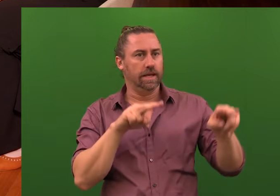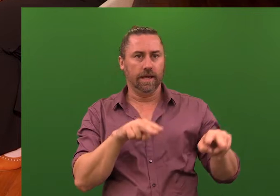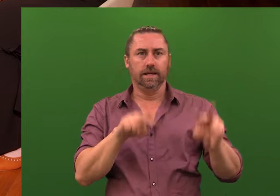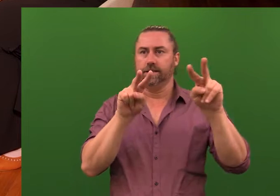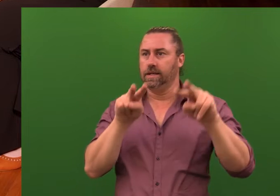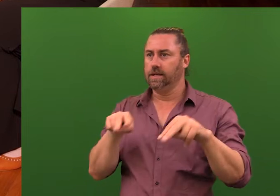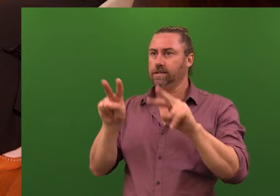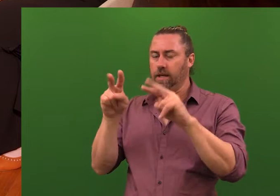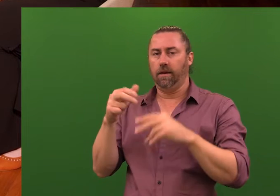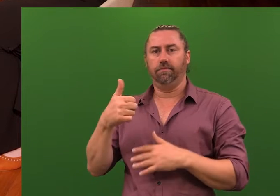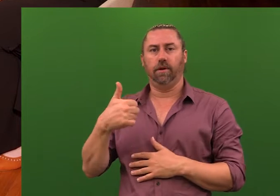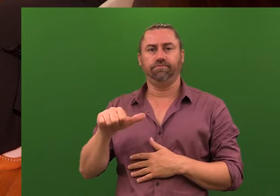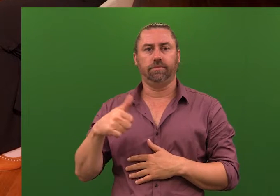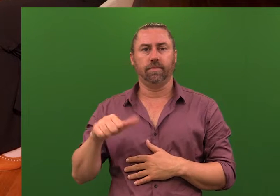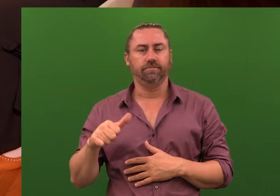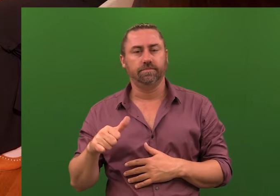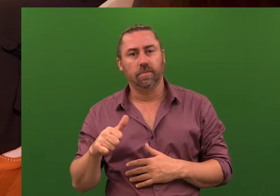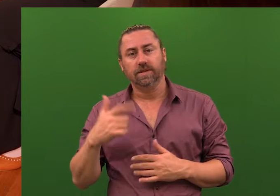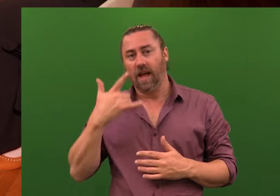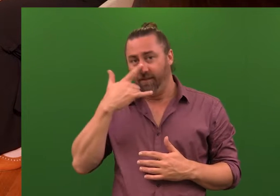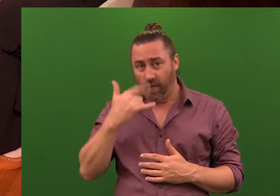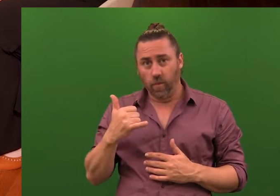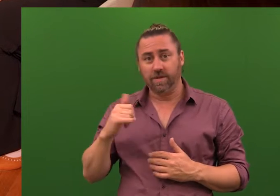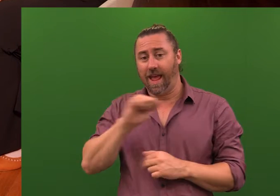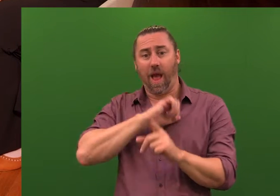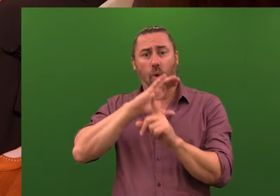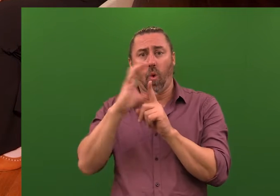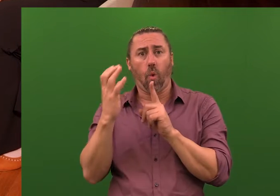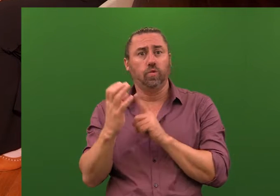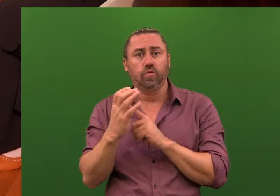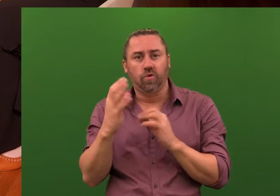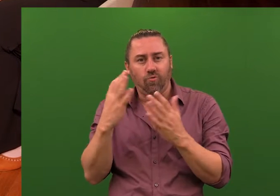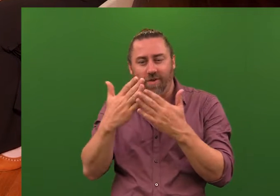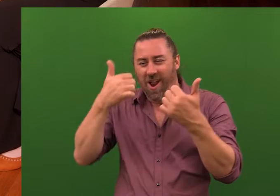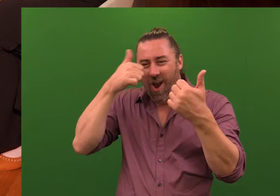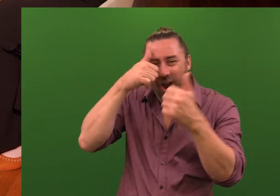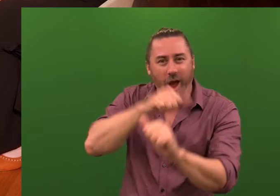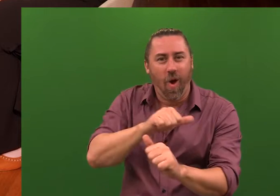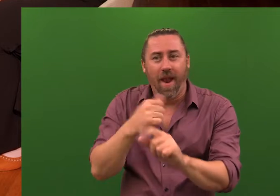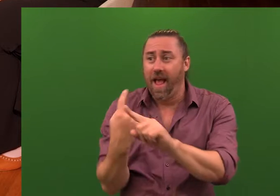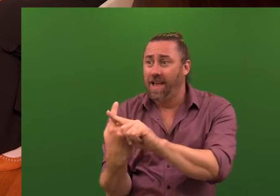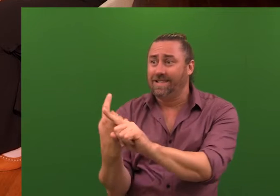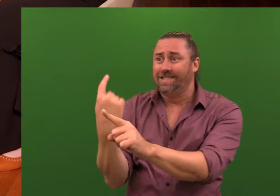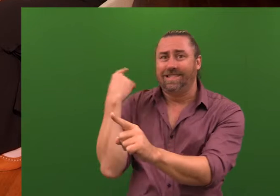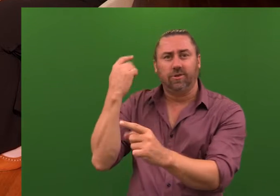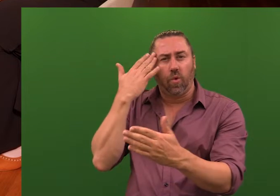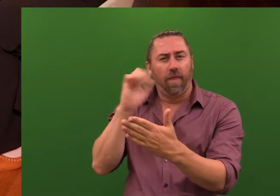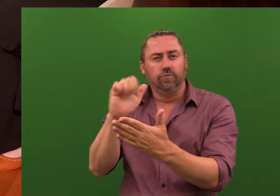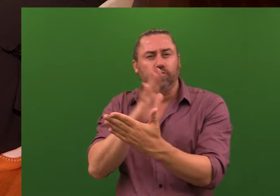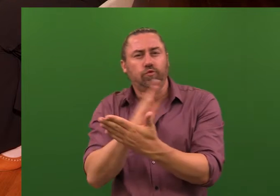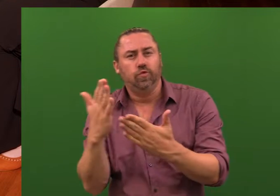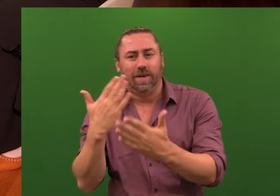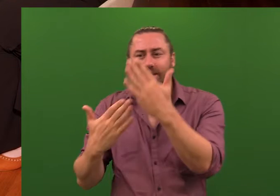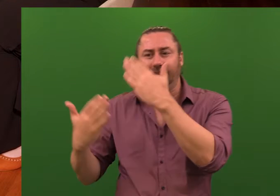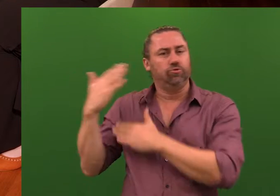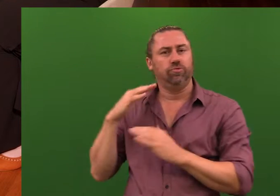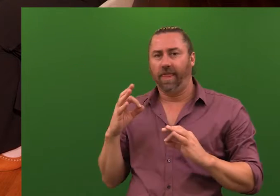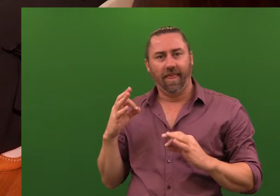1904, Yeah. You've spoken about your practice of making contemporary art, bringing about a